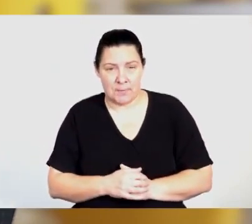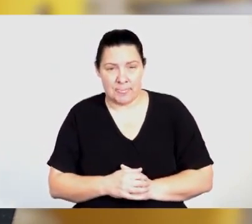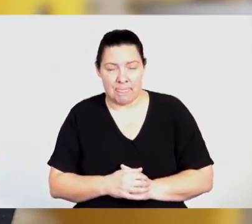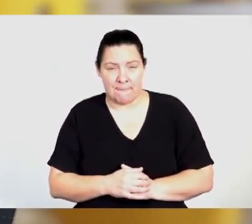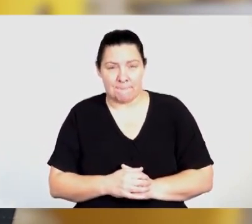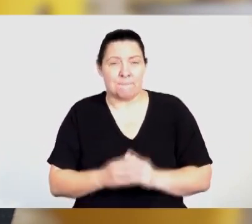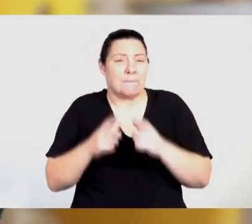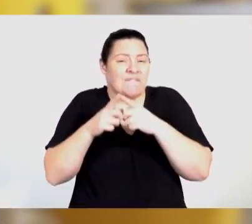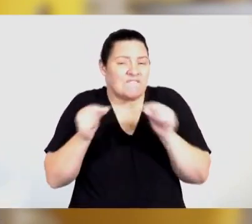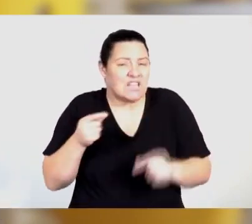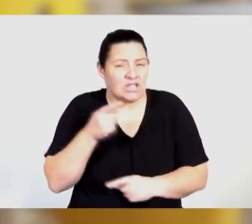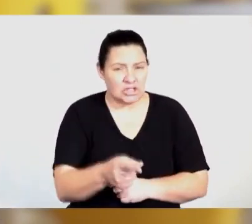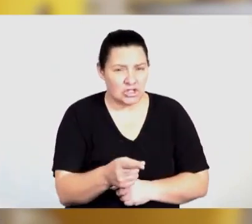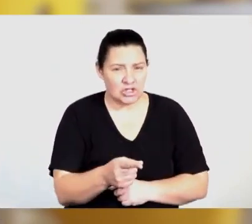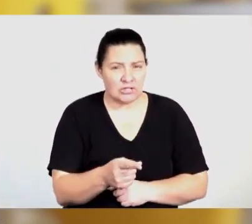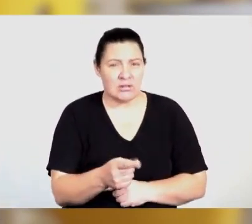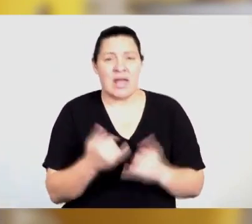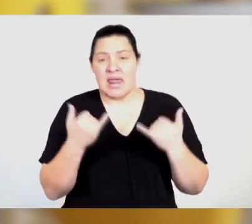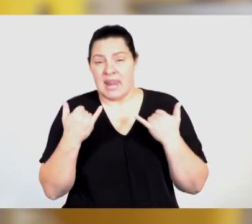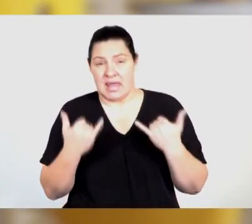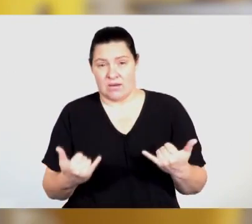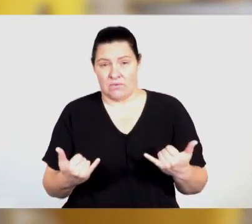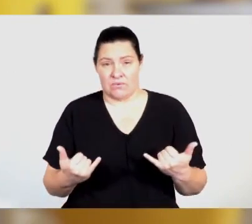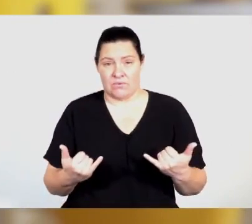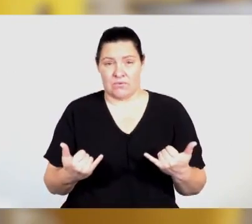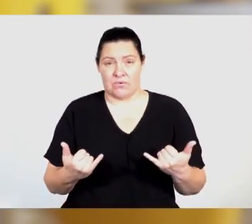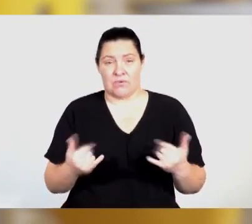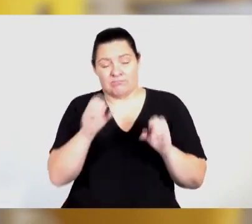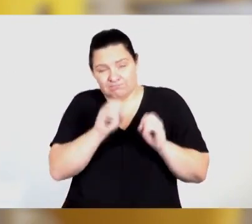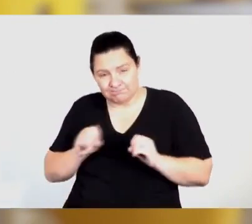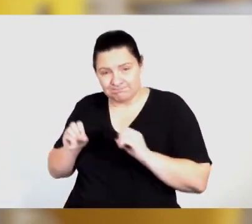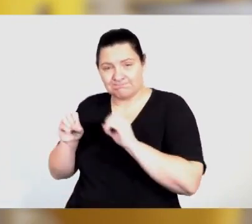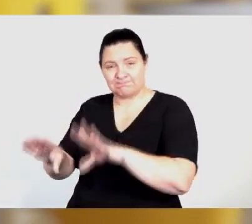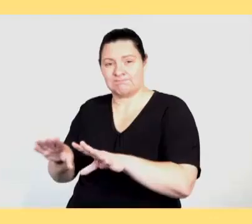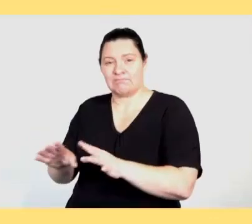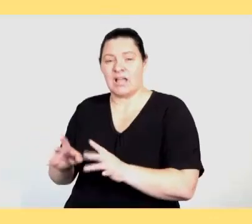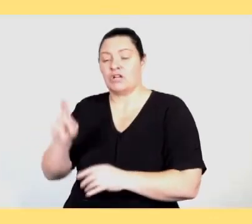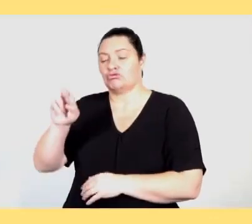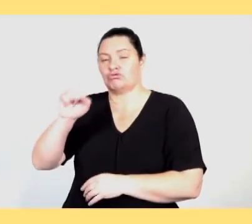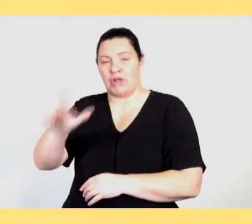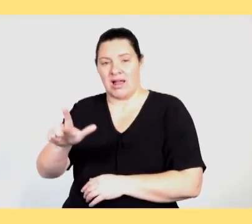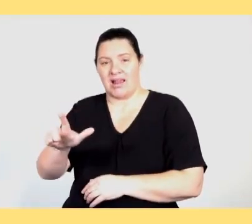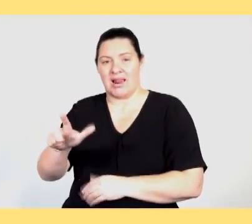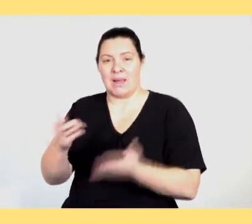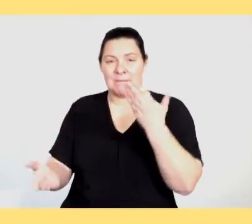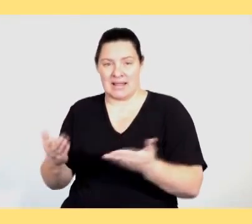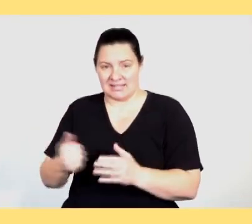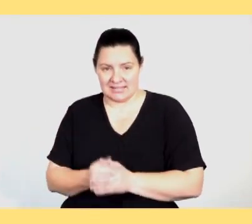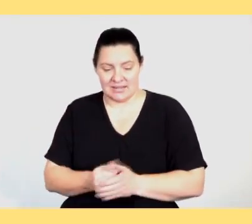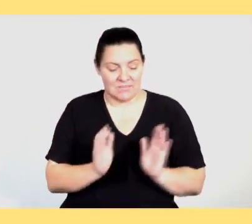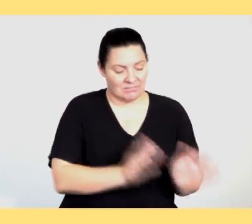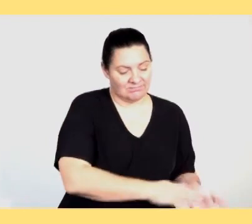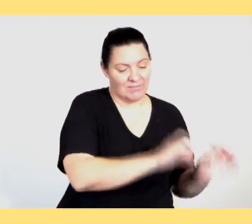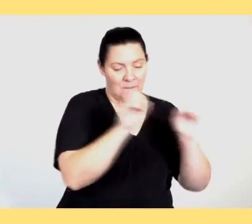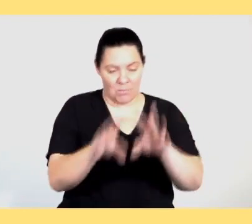Okay. After completing your general ledger, now we can post to the trial balance.